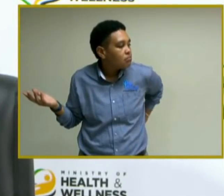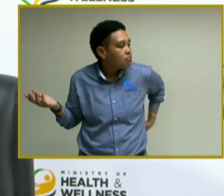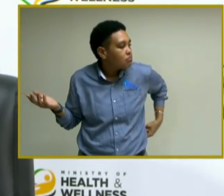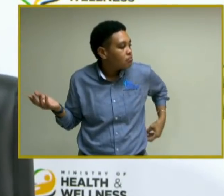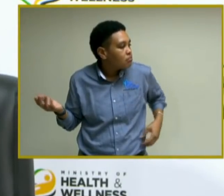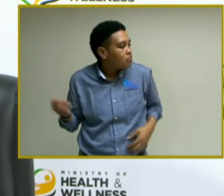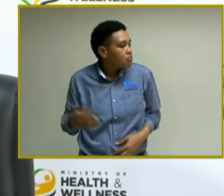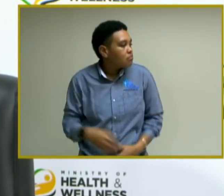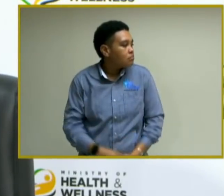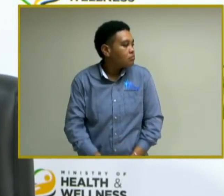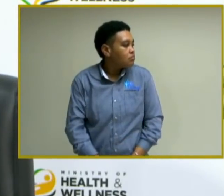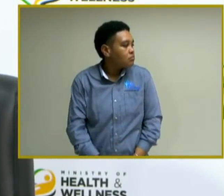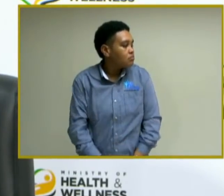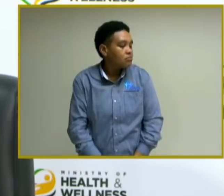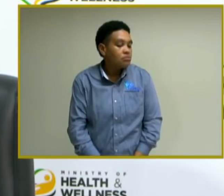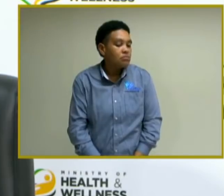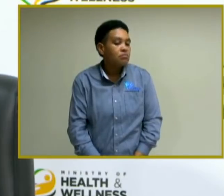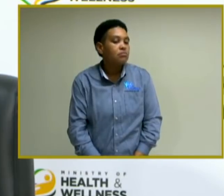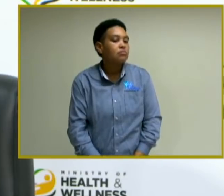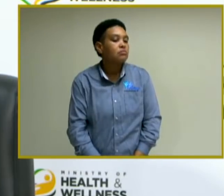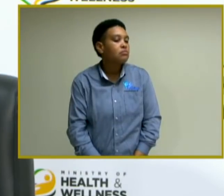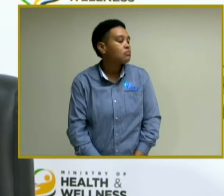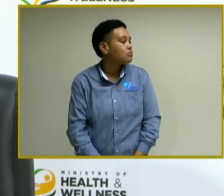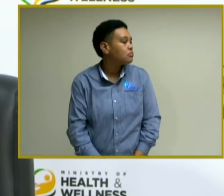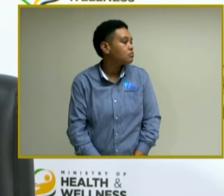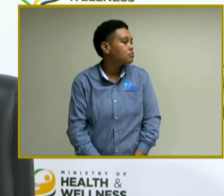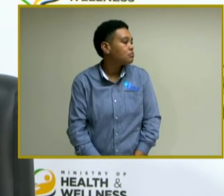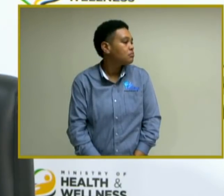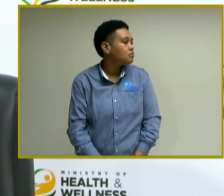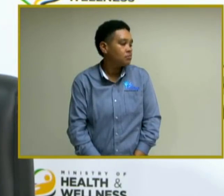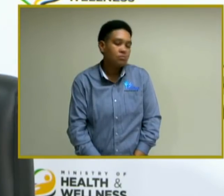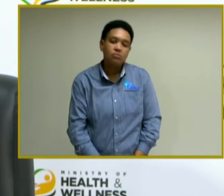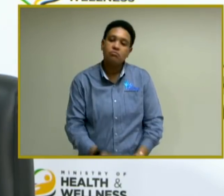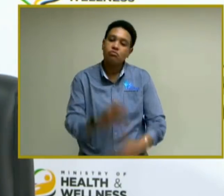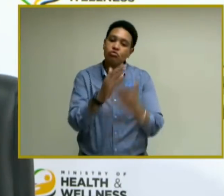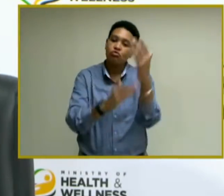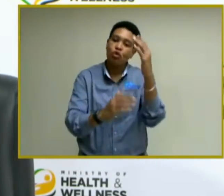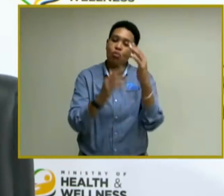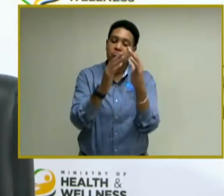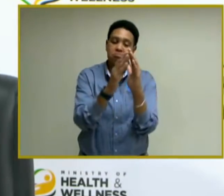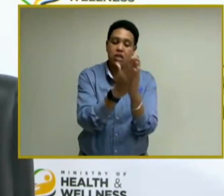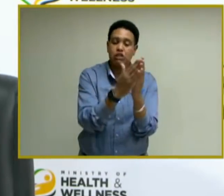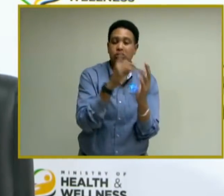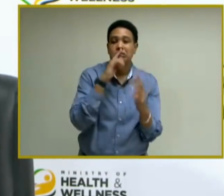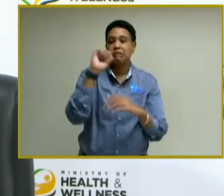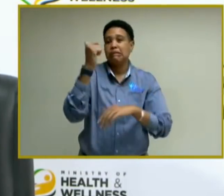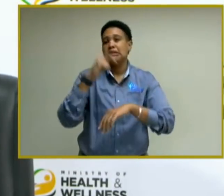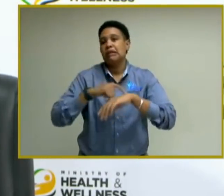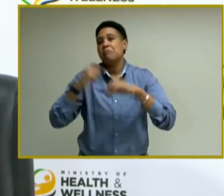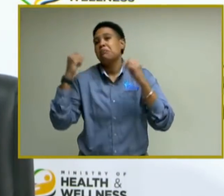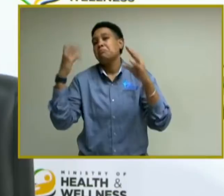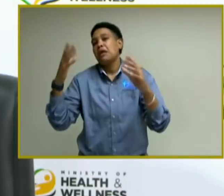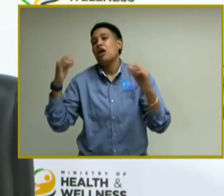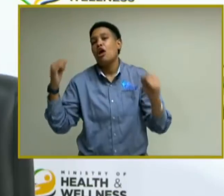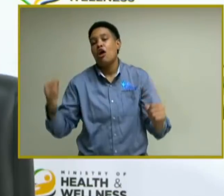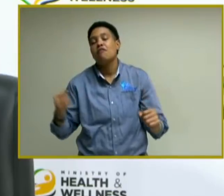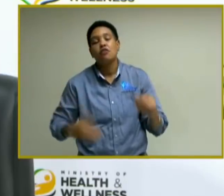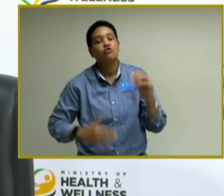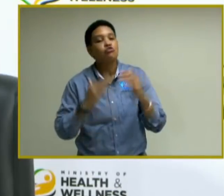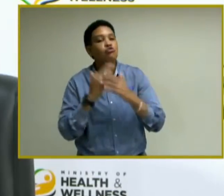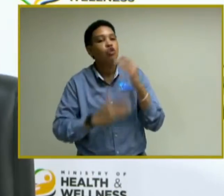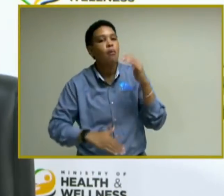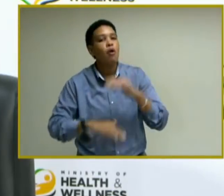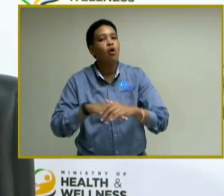literature from 10 times as many confirmed and some up to 70 times.